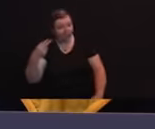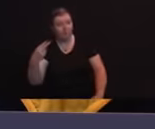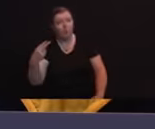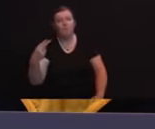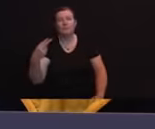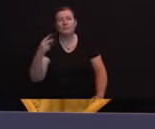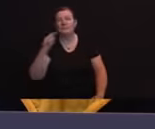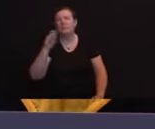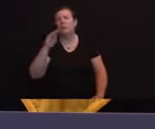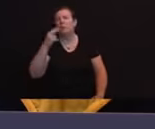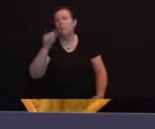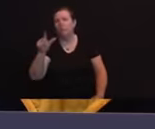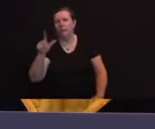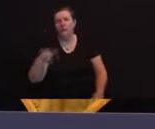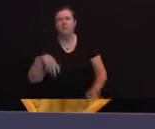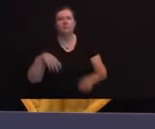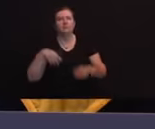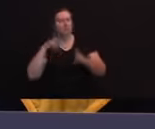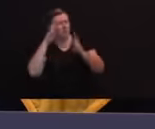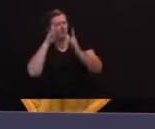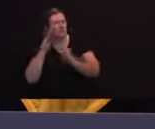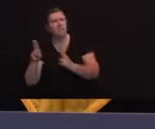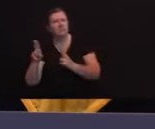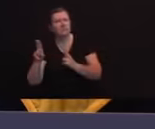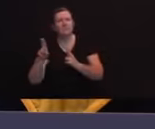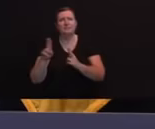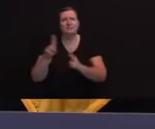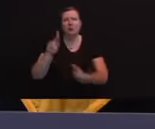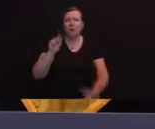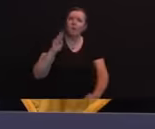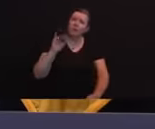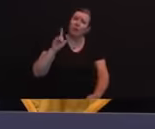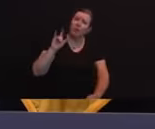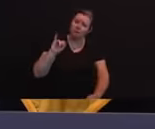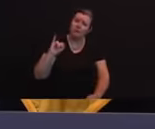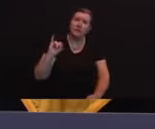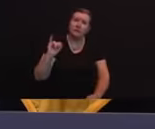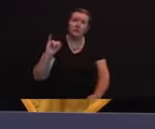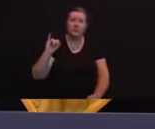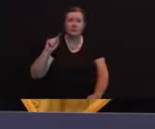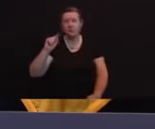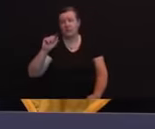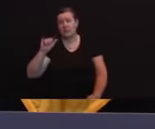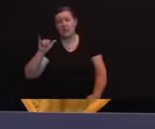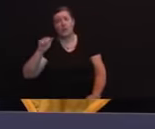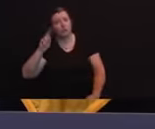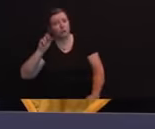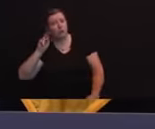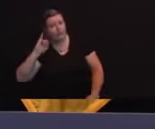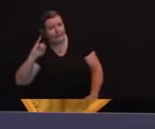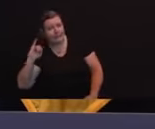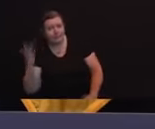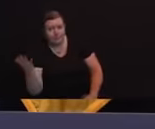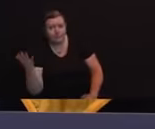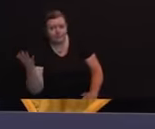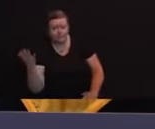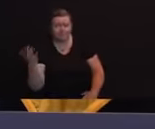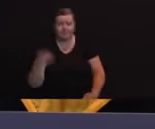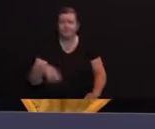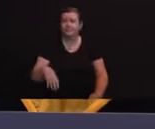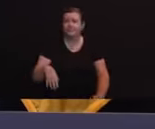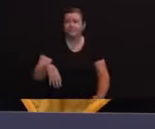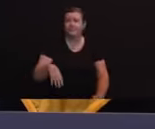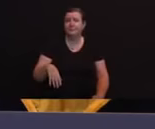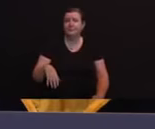honor. Thank you, Pat. We'll start over here. Before we do, as I mentioned on Thursday, we're going to be back into the Monday, Wednesday,